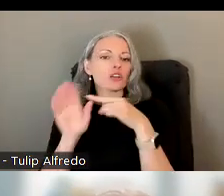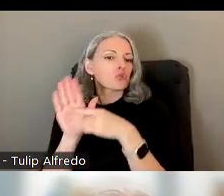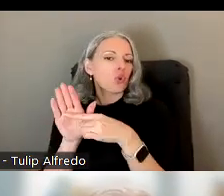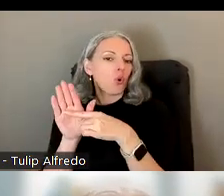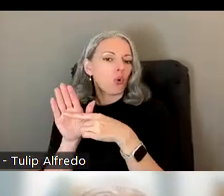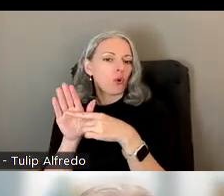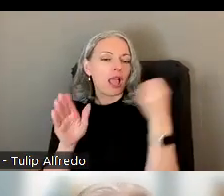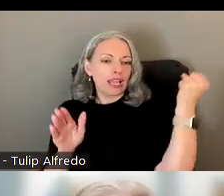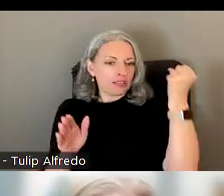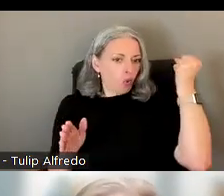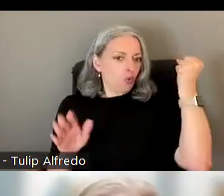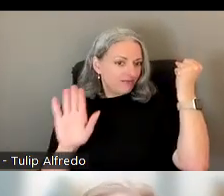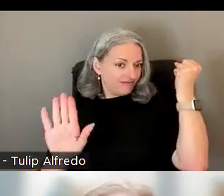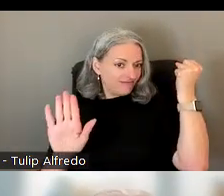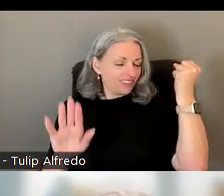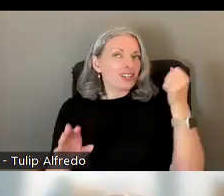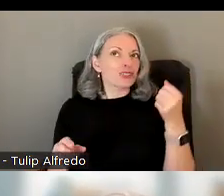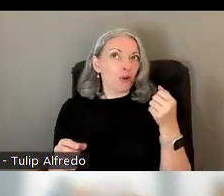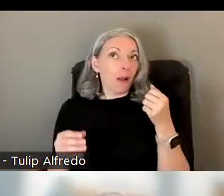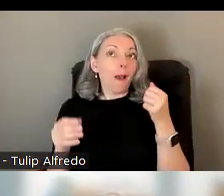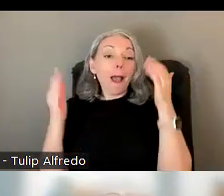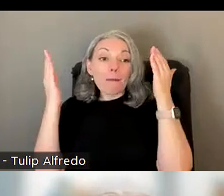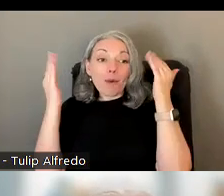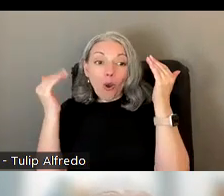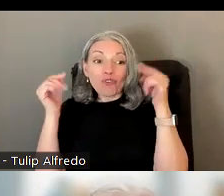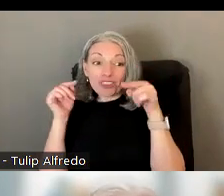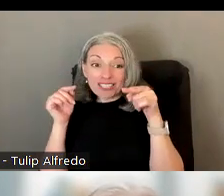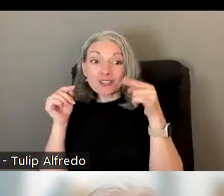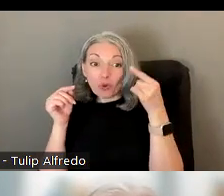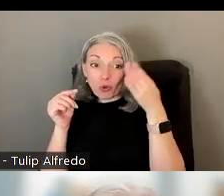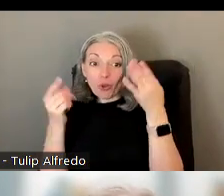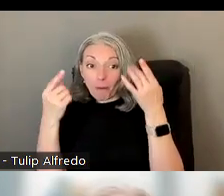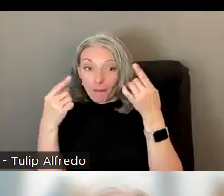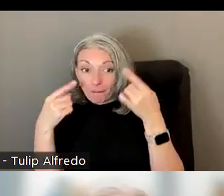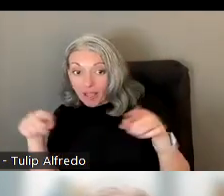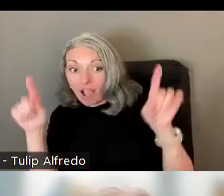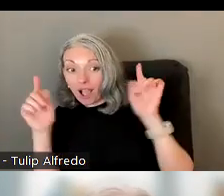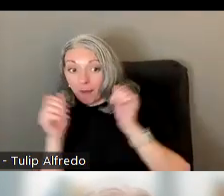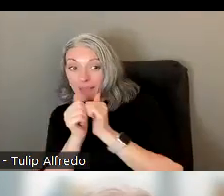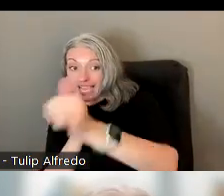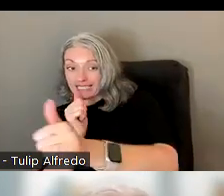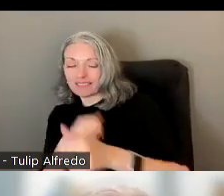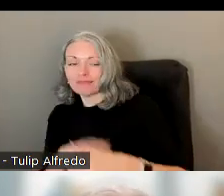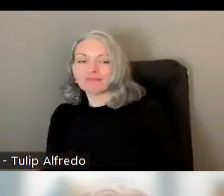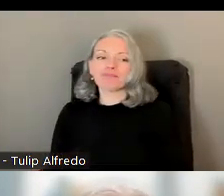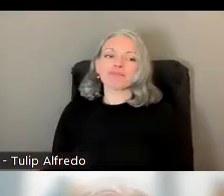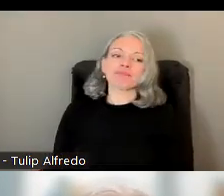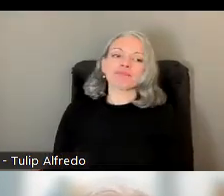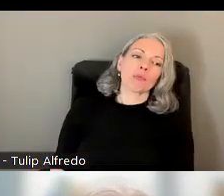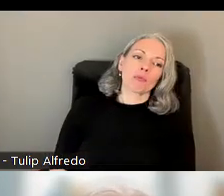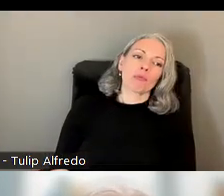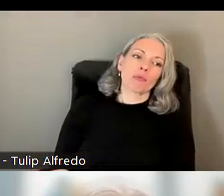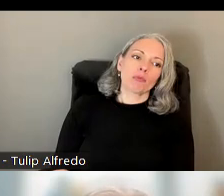in the suspense file. So I'm still optimistic because this is really important legislation that we need to see pass. Next slide.